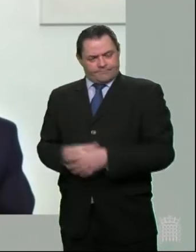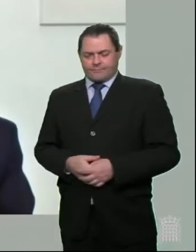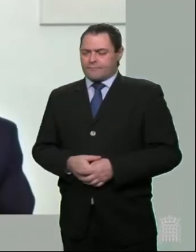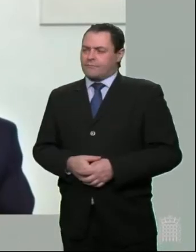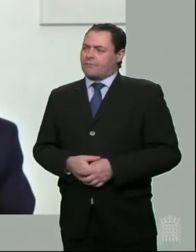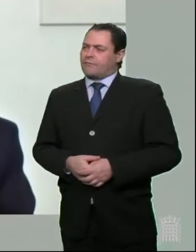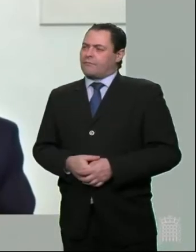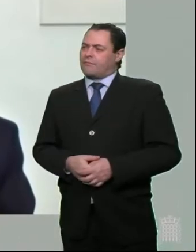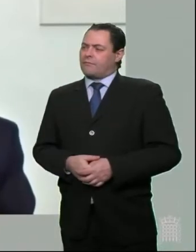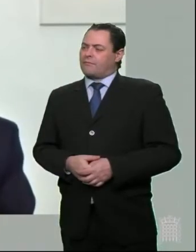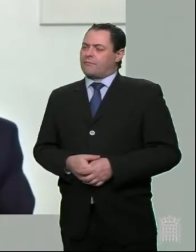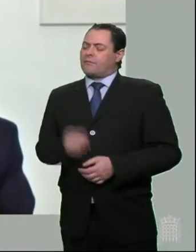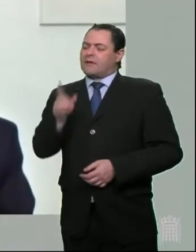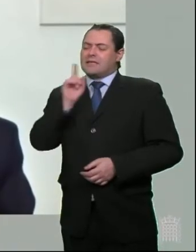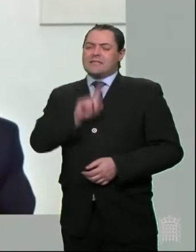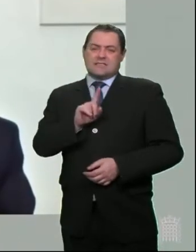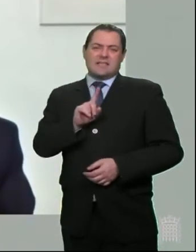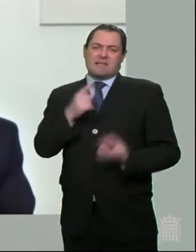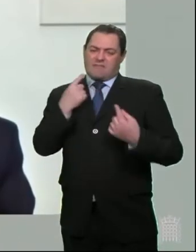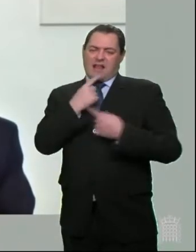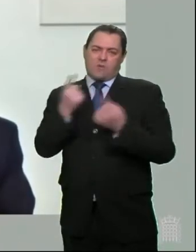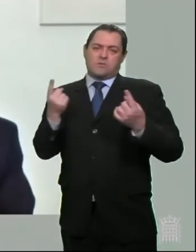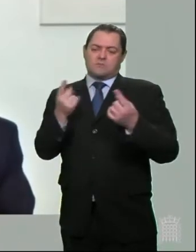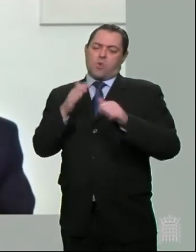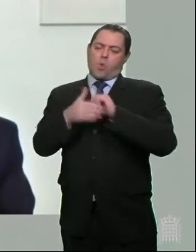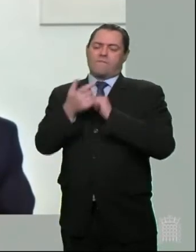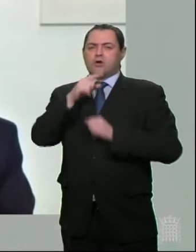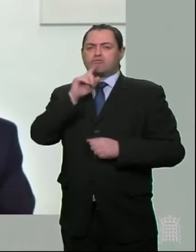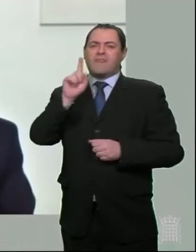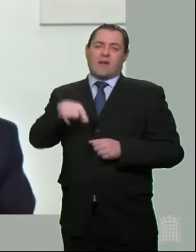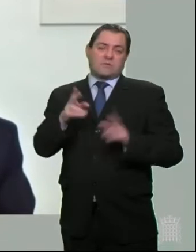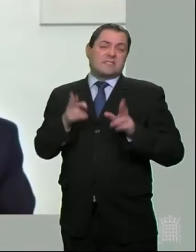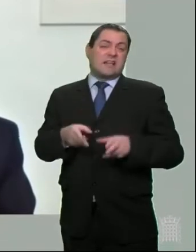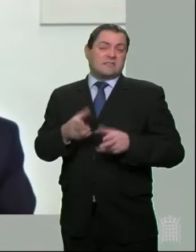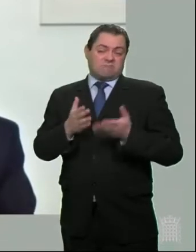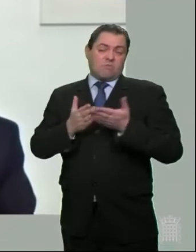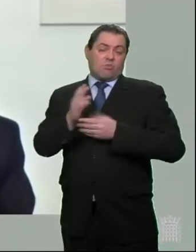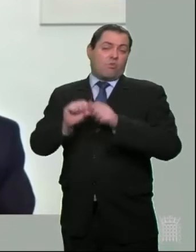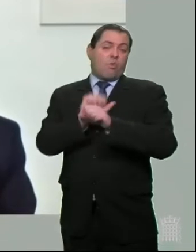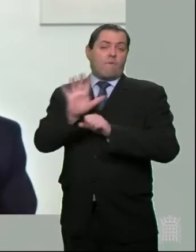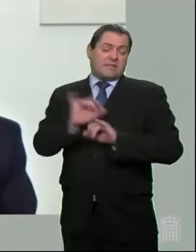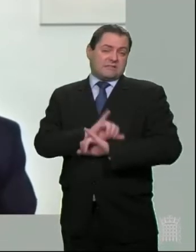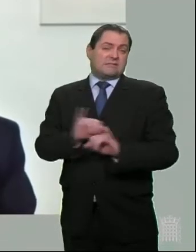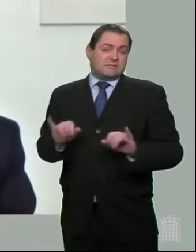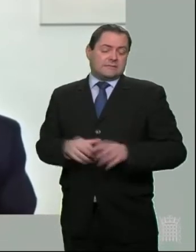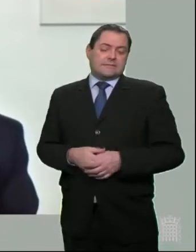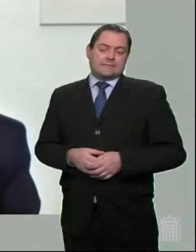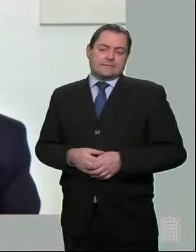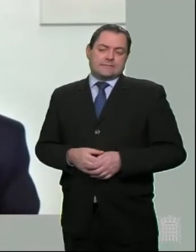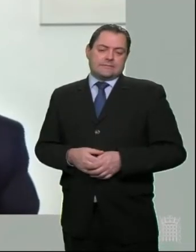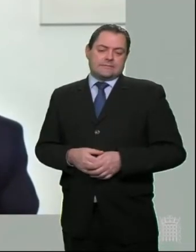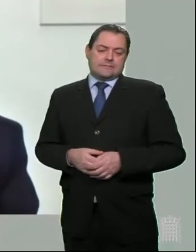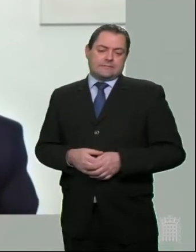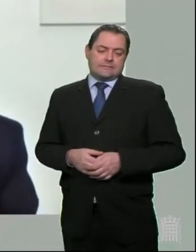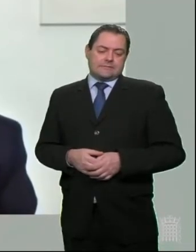the tragic milestone of 100,000 COVID deaths in the United Kingdom. That's not just a statistic.